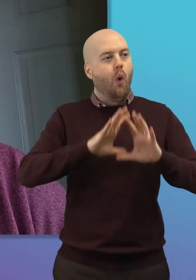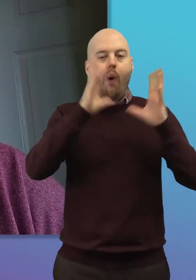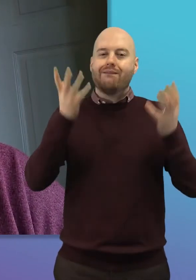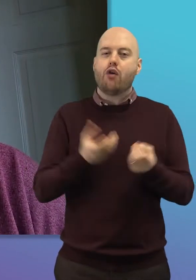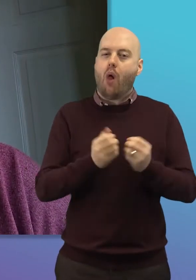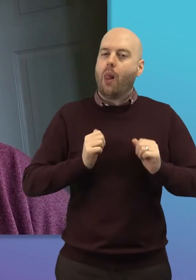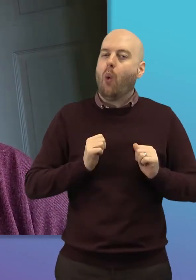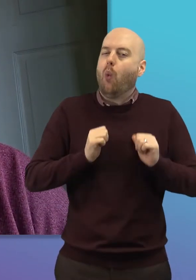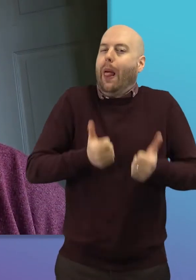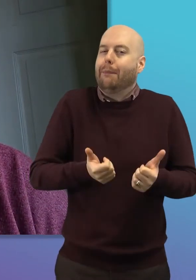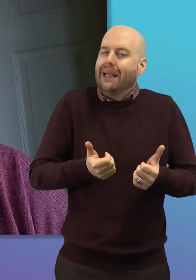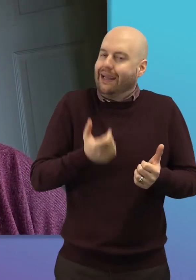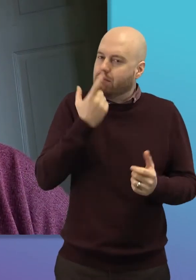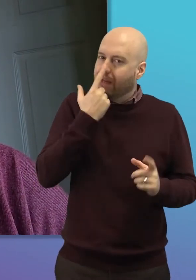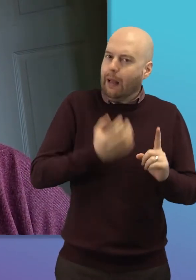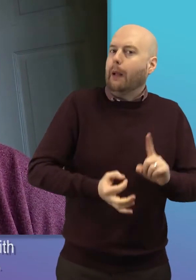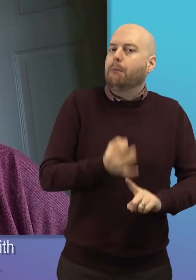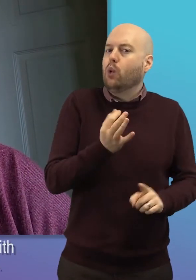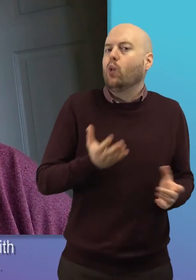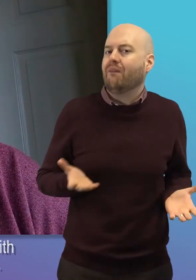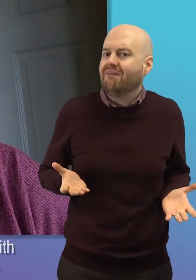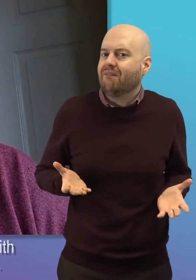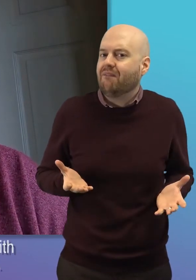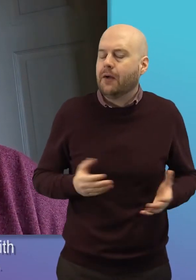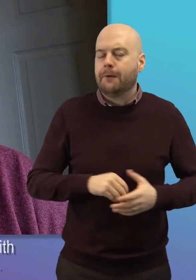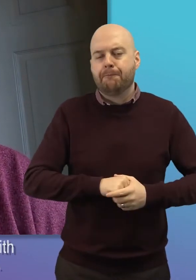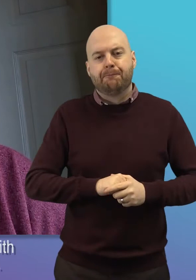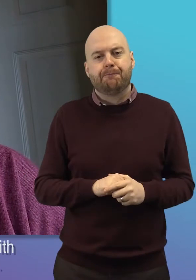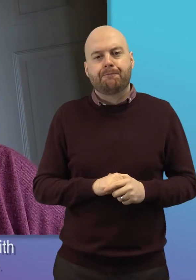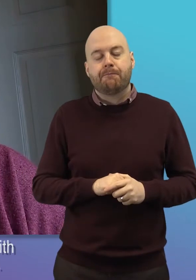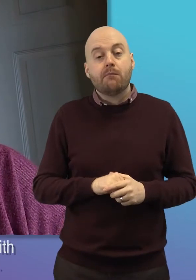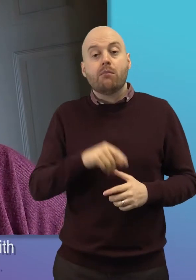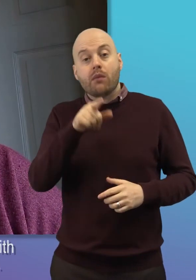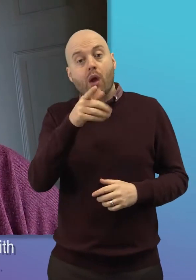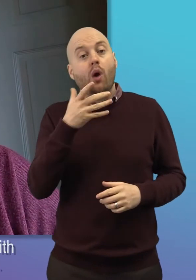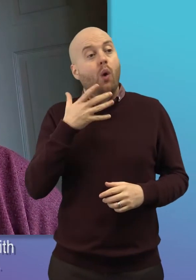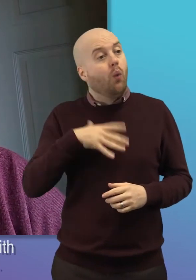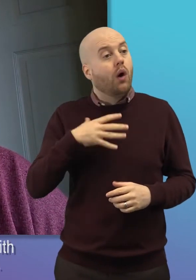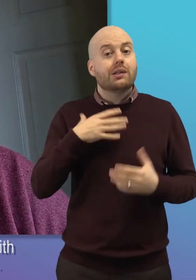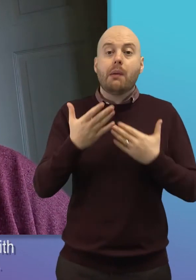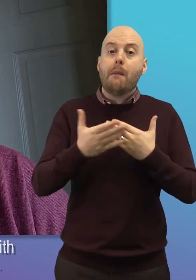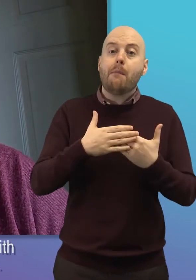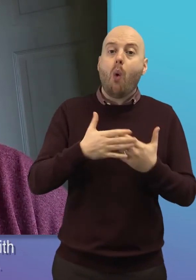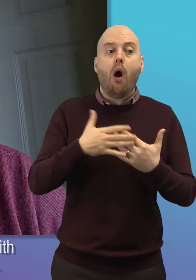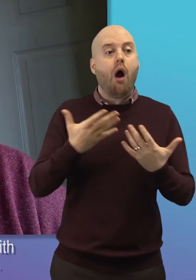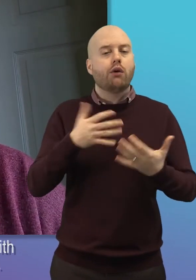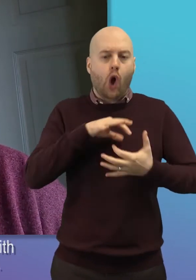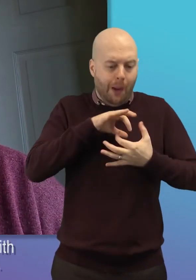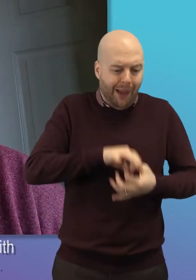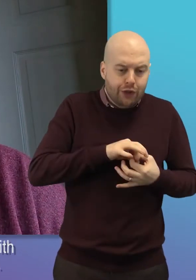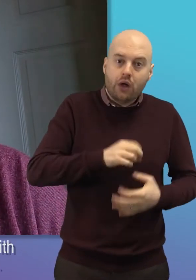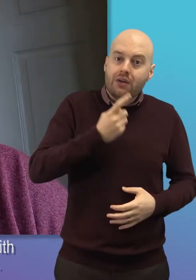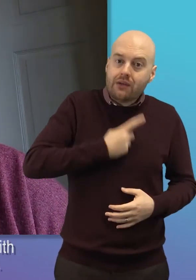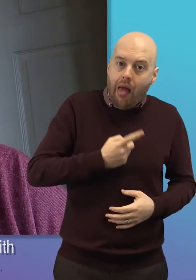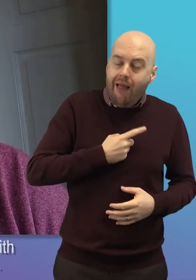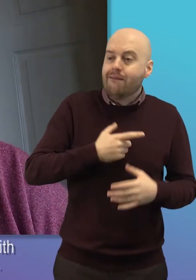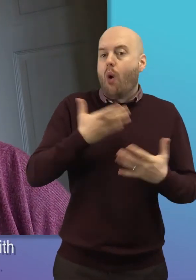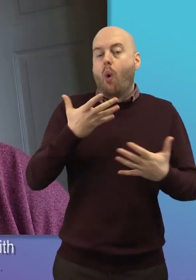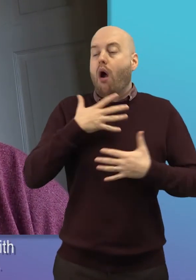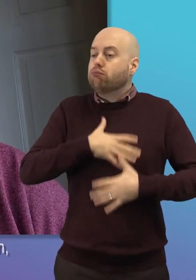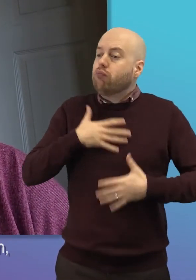of well-being improves. But in order for us to be compassionate with ourselves and with other people, it can mean putting some boundaries in